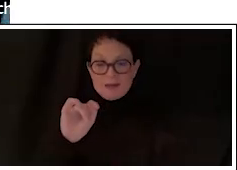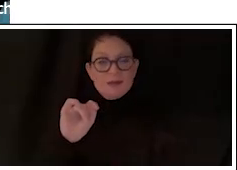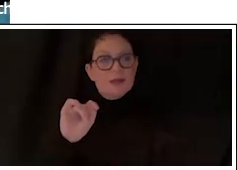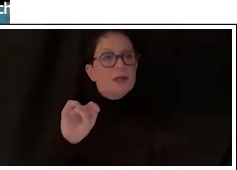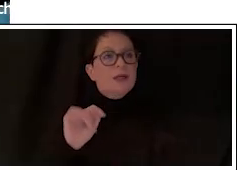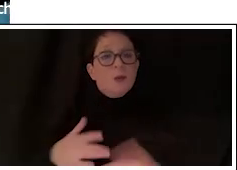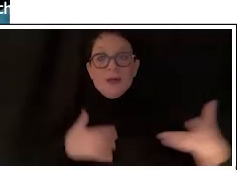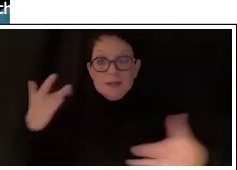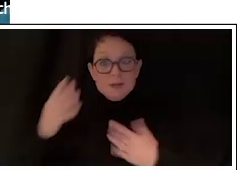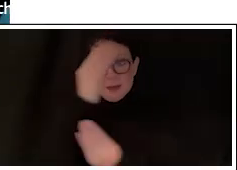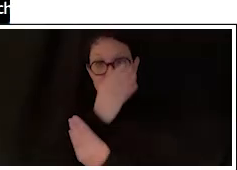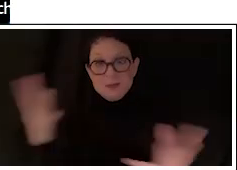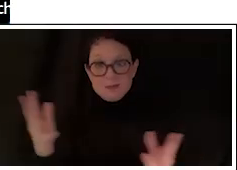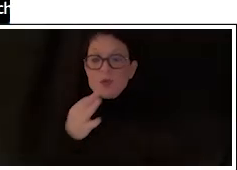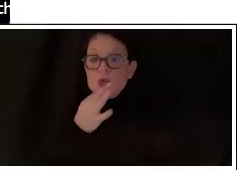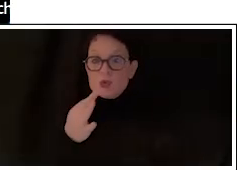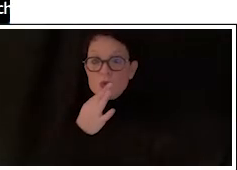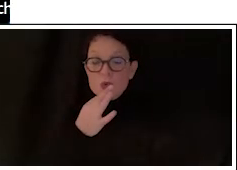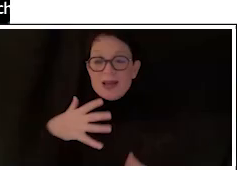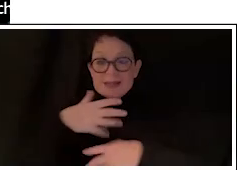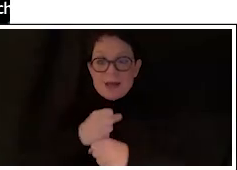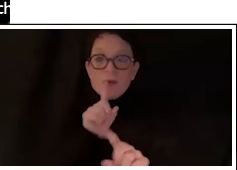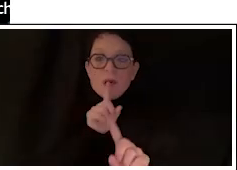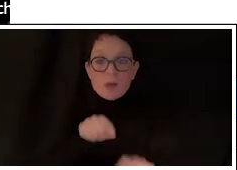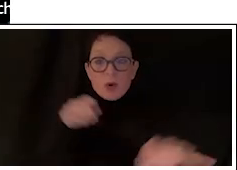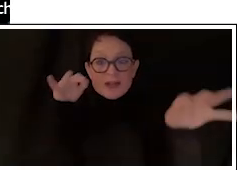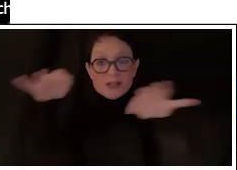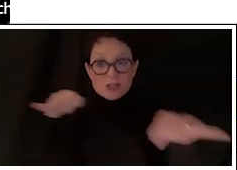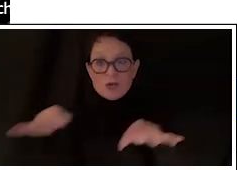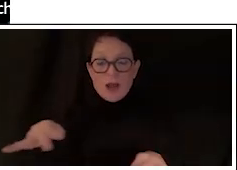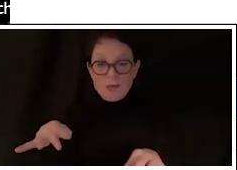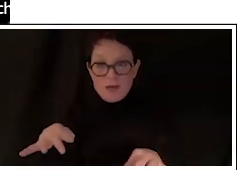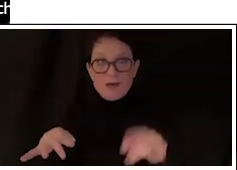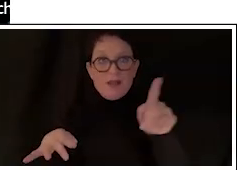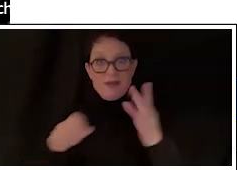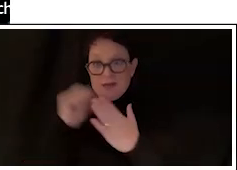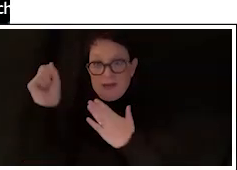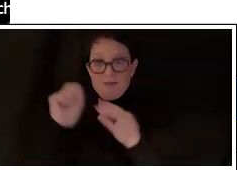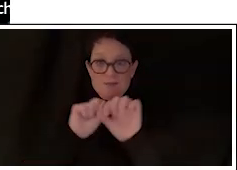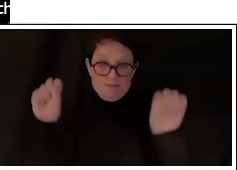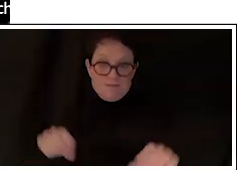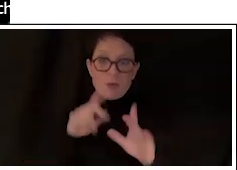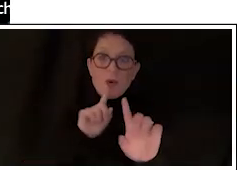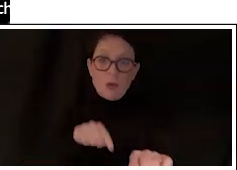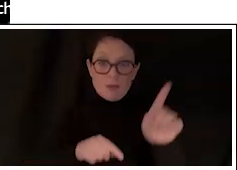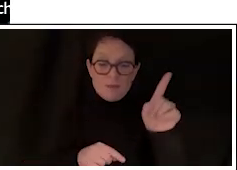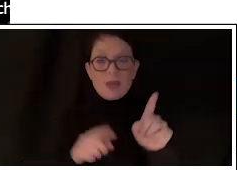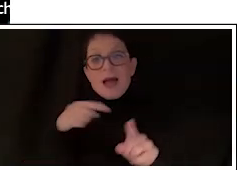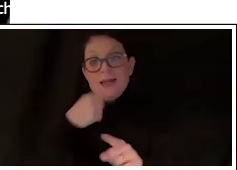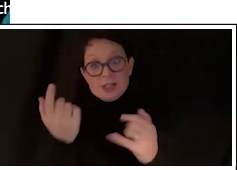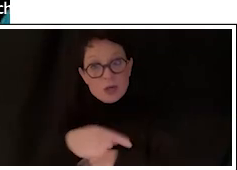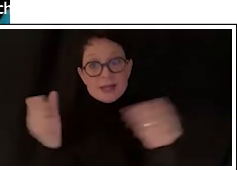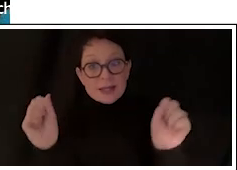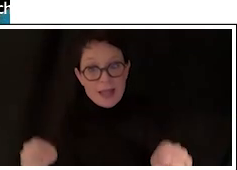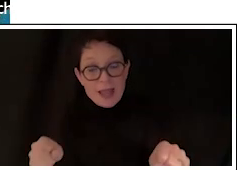to present to you shortly a summary report describing the pilot. What I can share with you